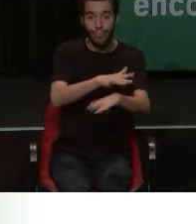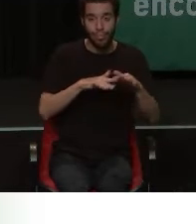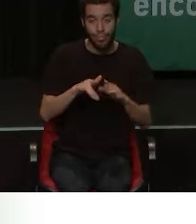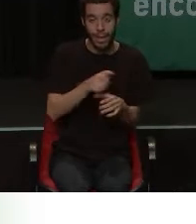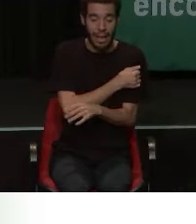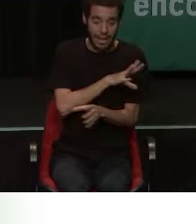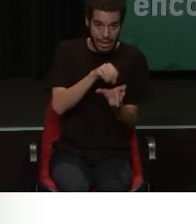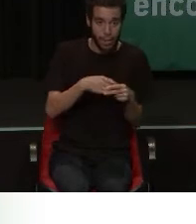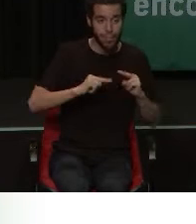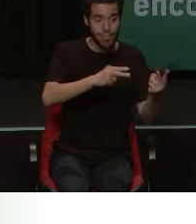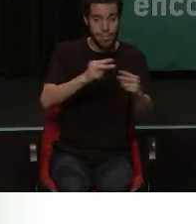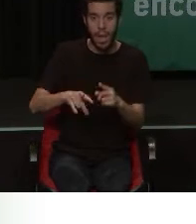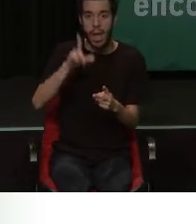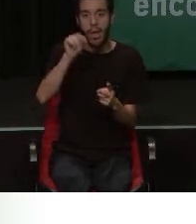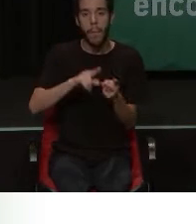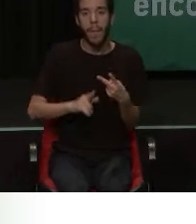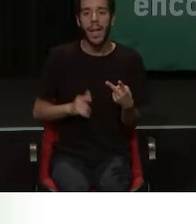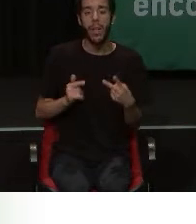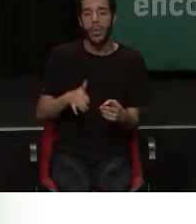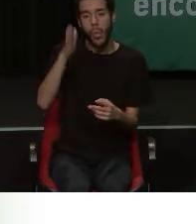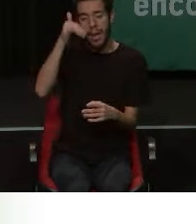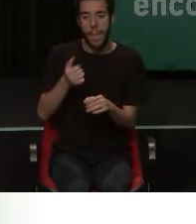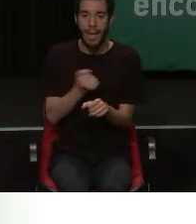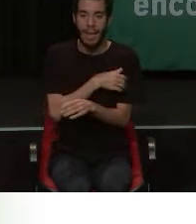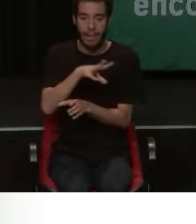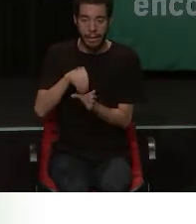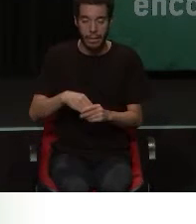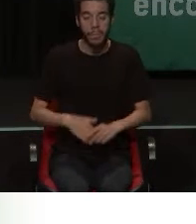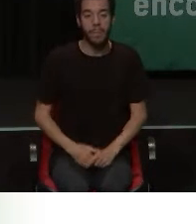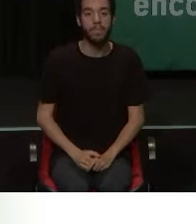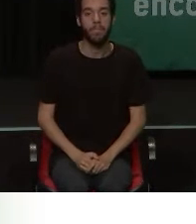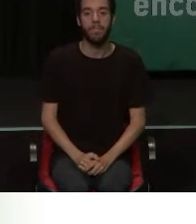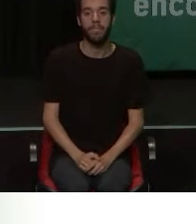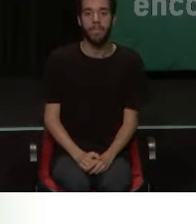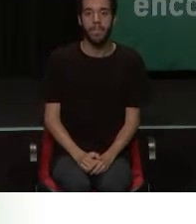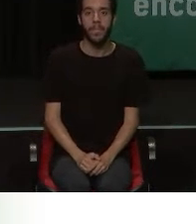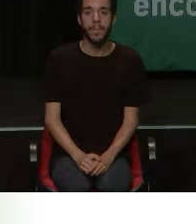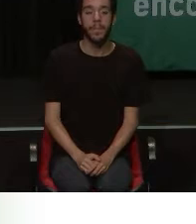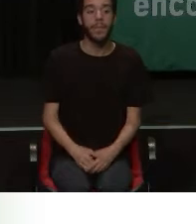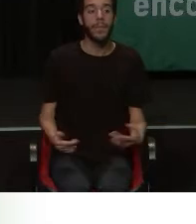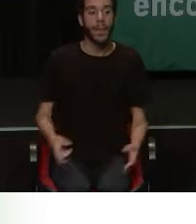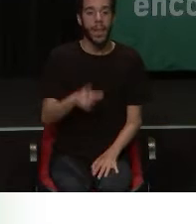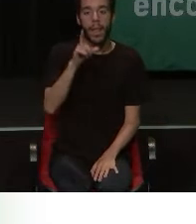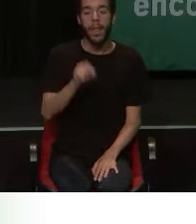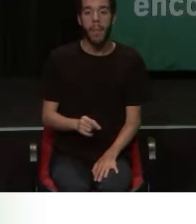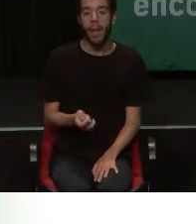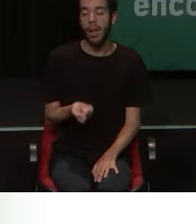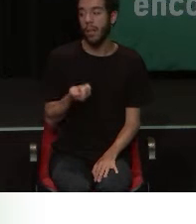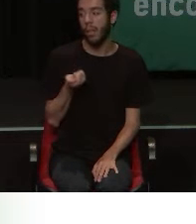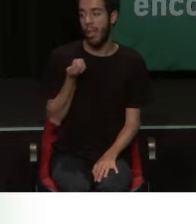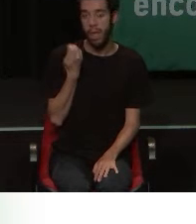happened across people in the same house and across an animal which lived in the same house.